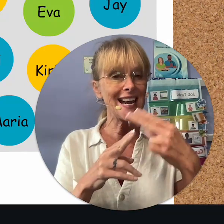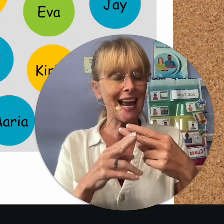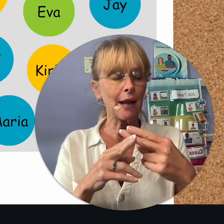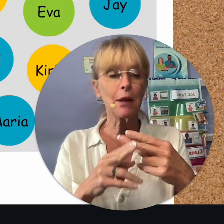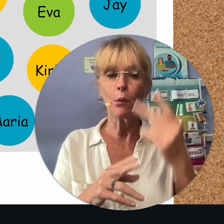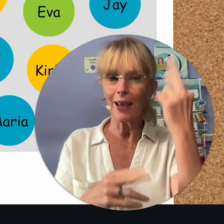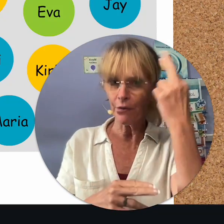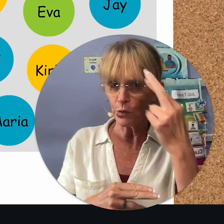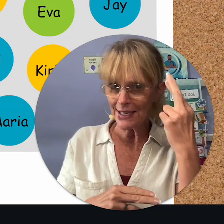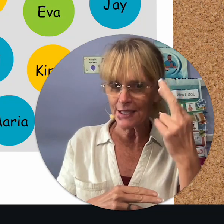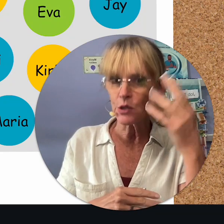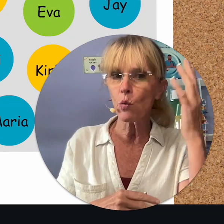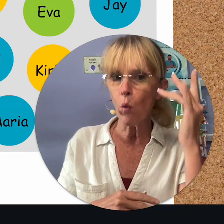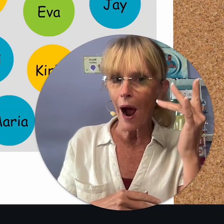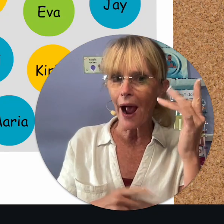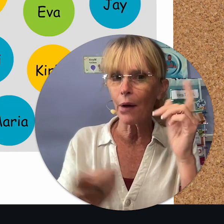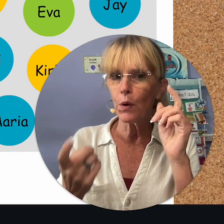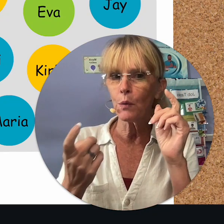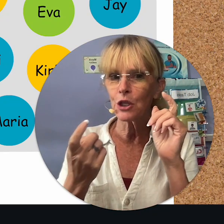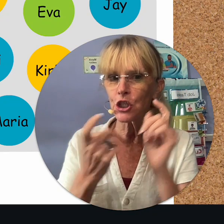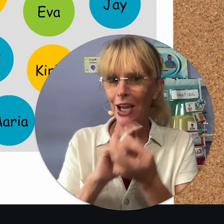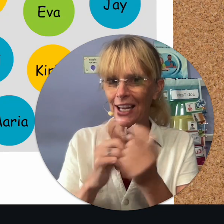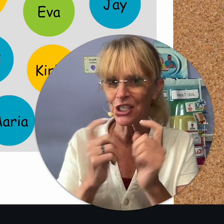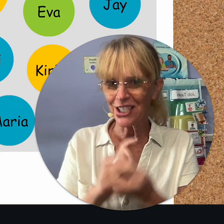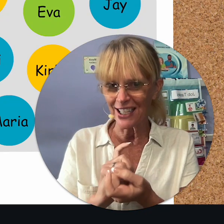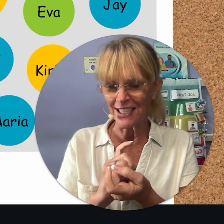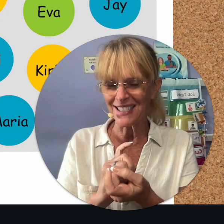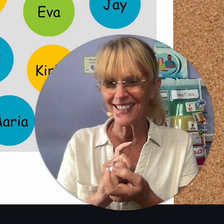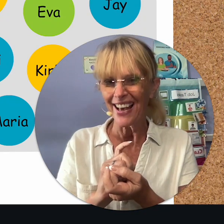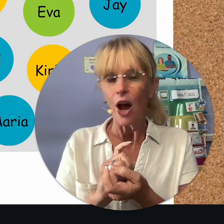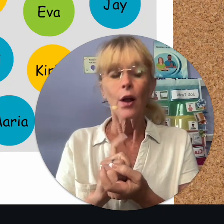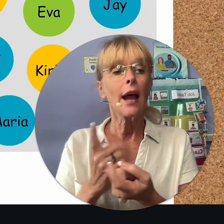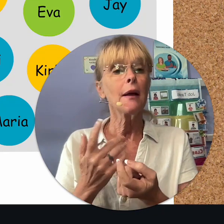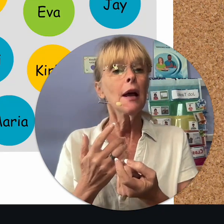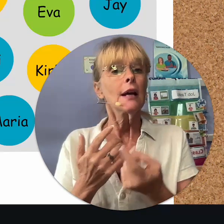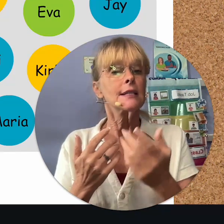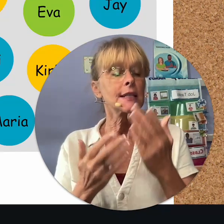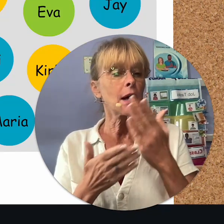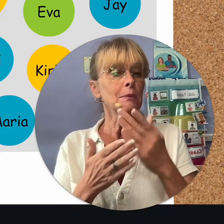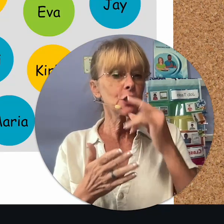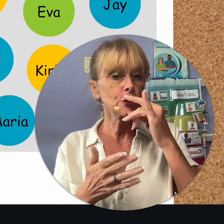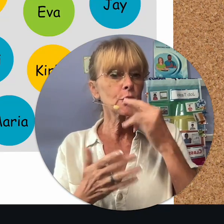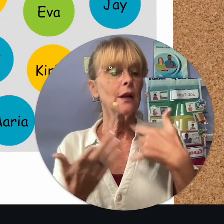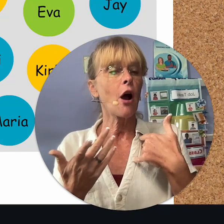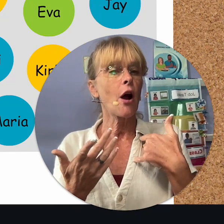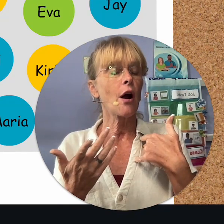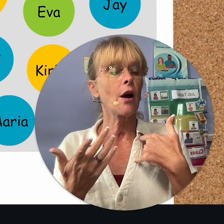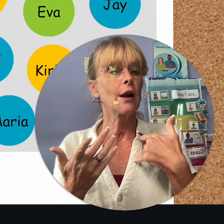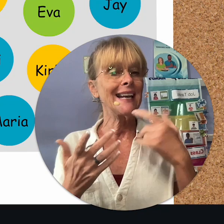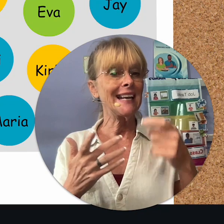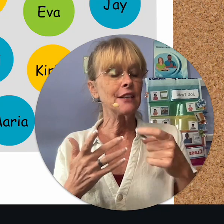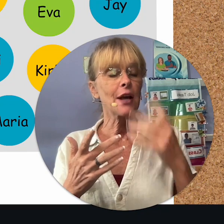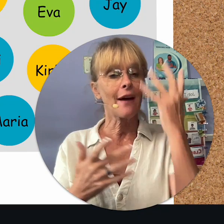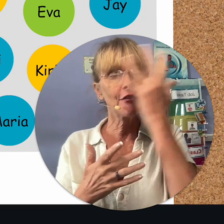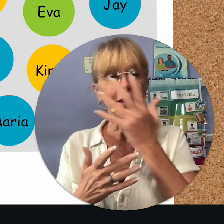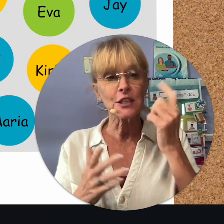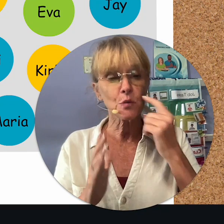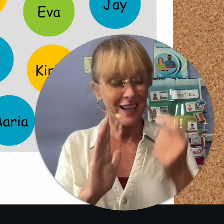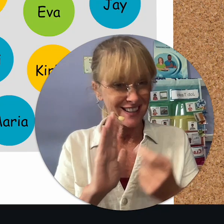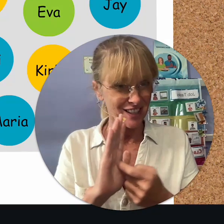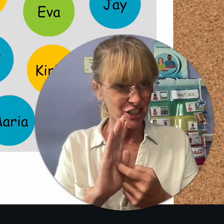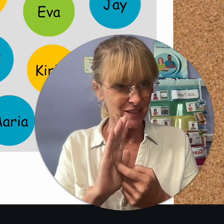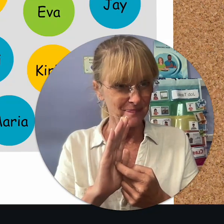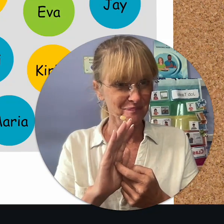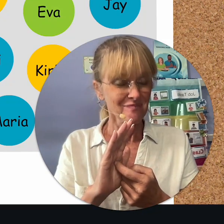their name. Now, we have reasons why we would change these. Okay, some children need to have